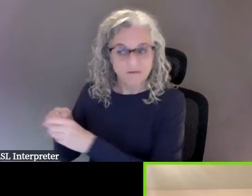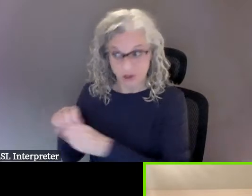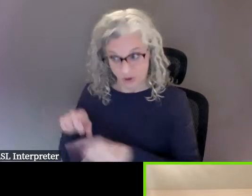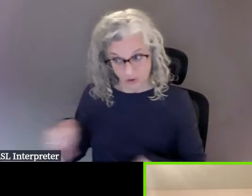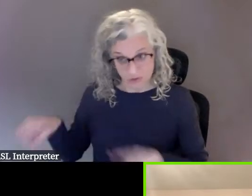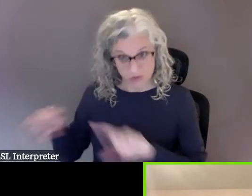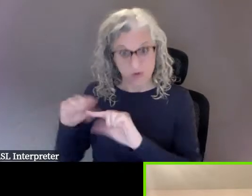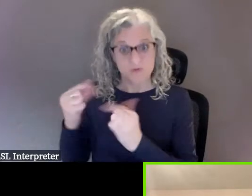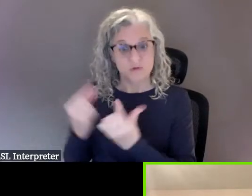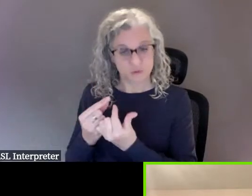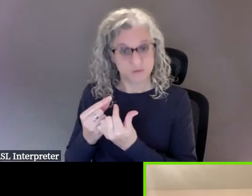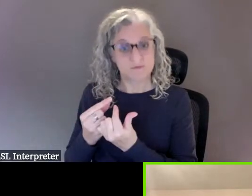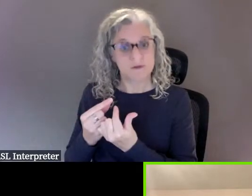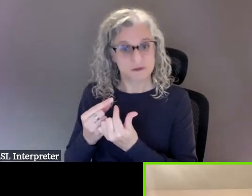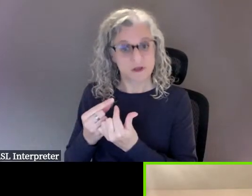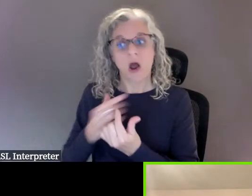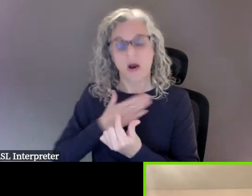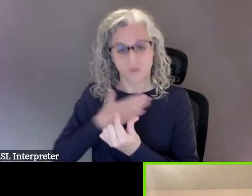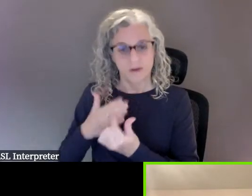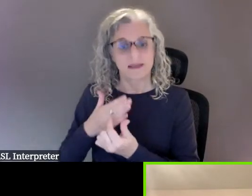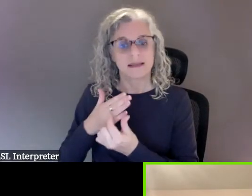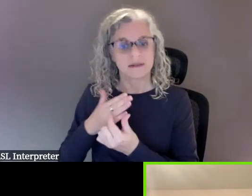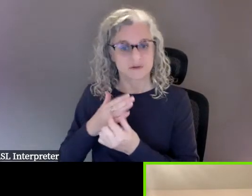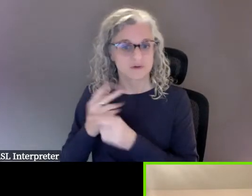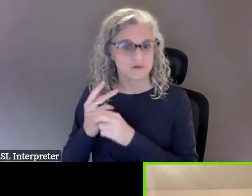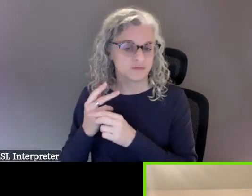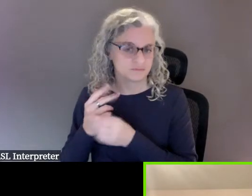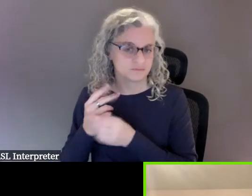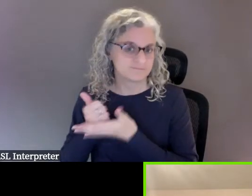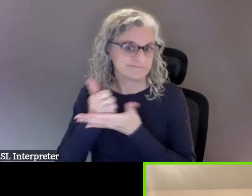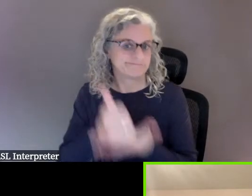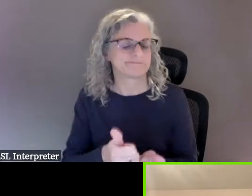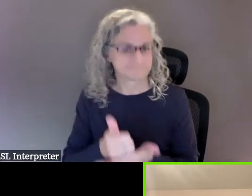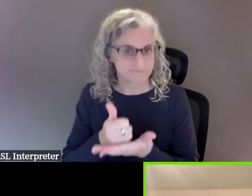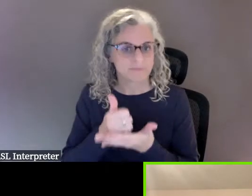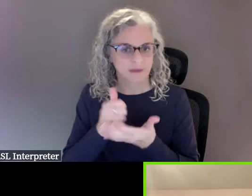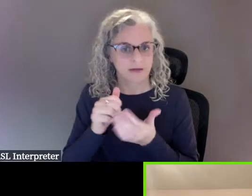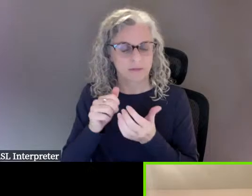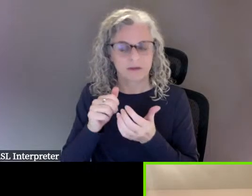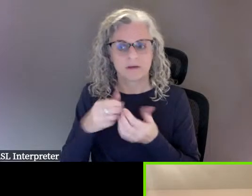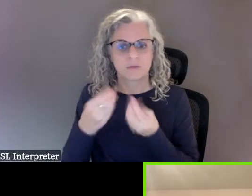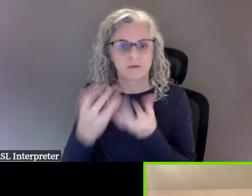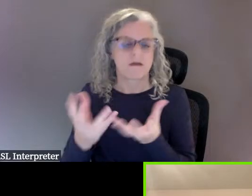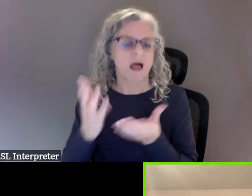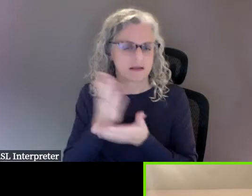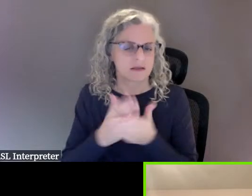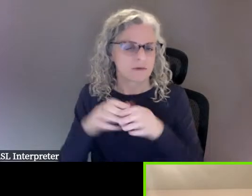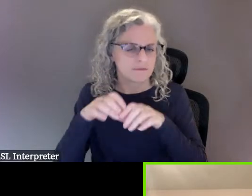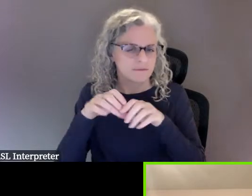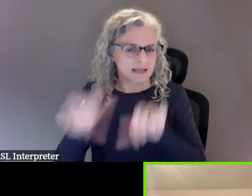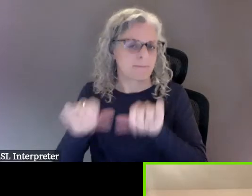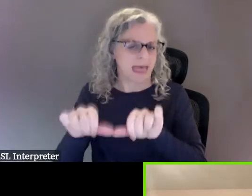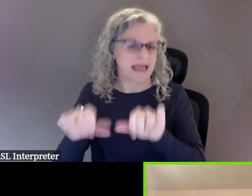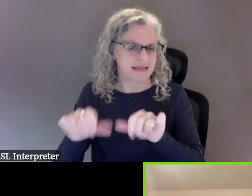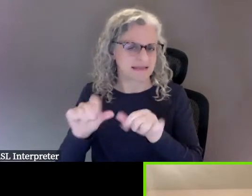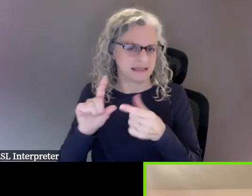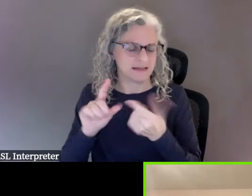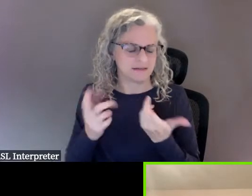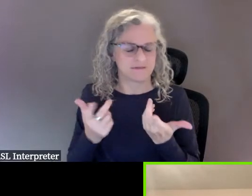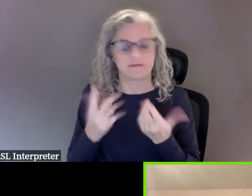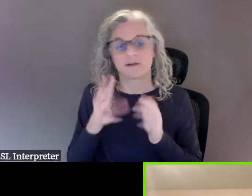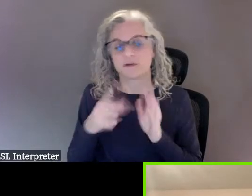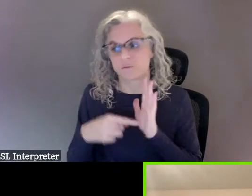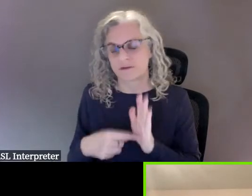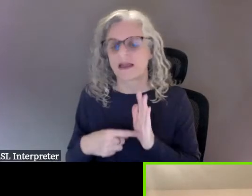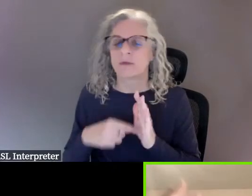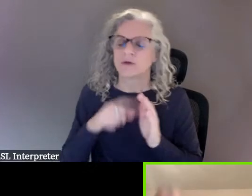willing to lend capacity that is really, really needed to do the actual kind of legwork that it takes to win these campaigns. Like, yeah, you have to